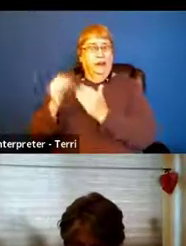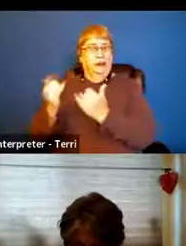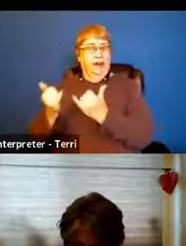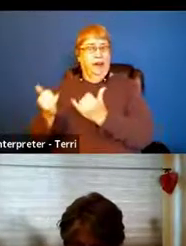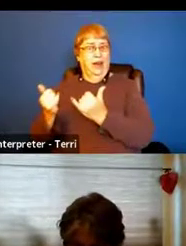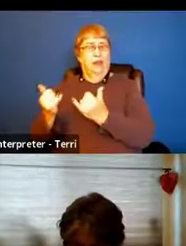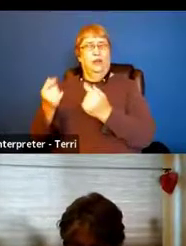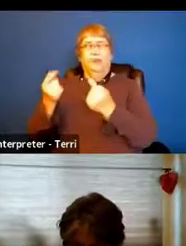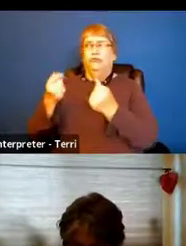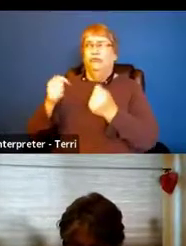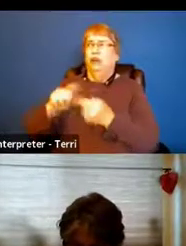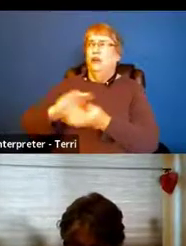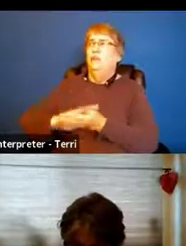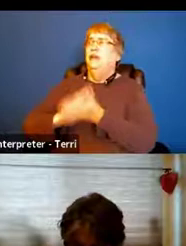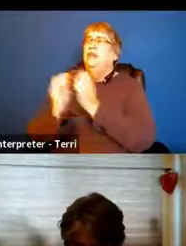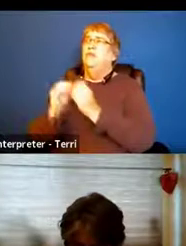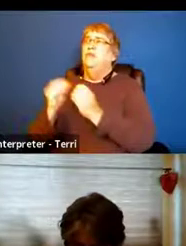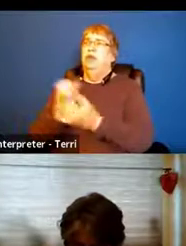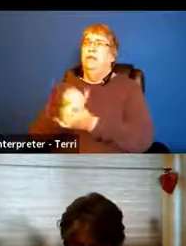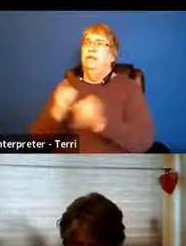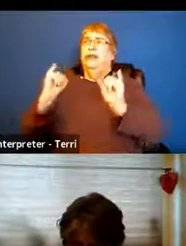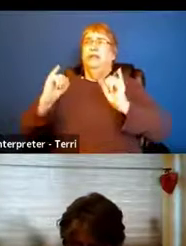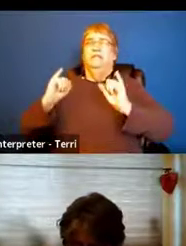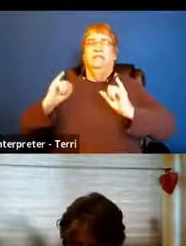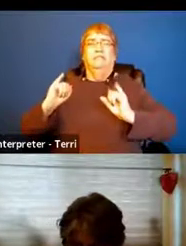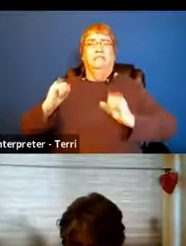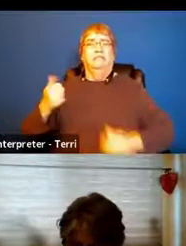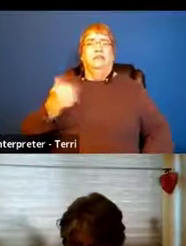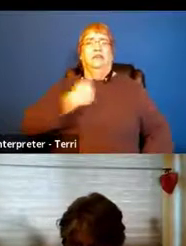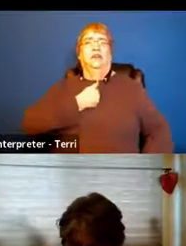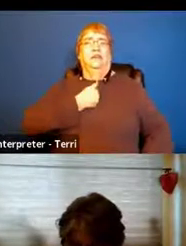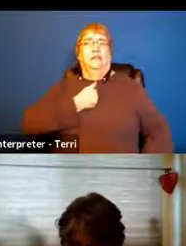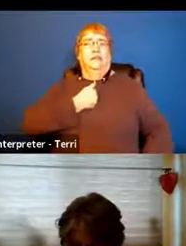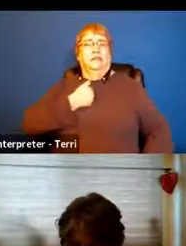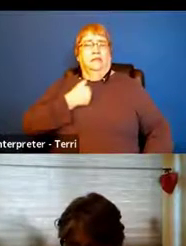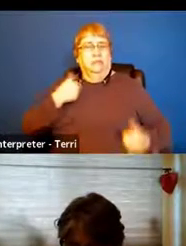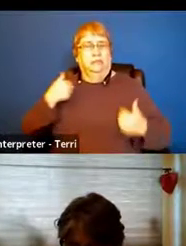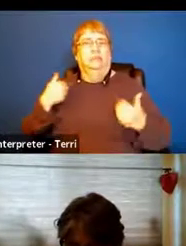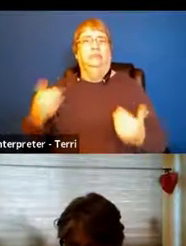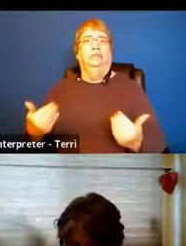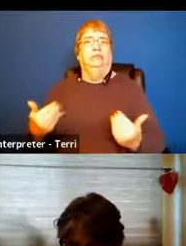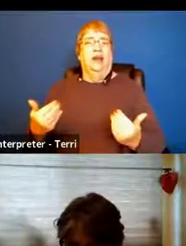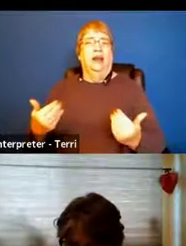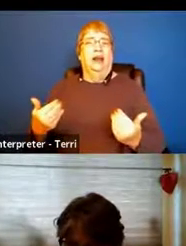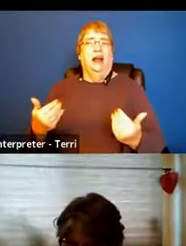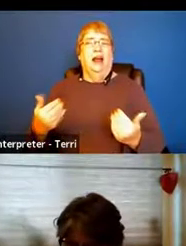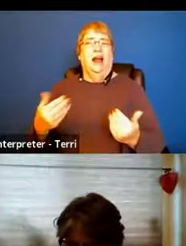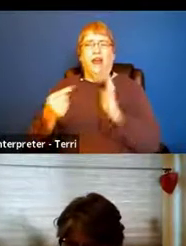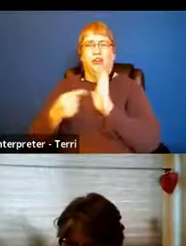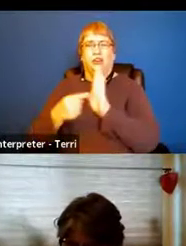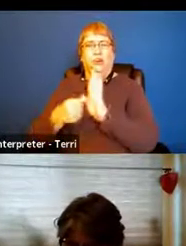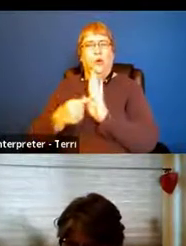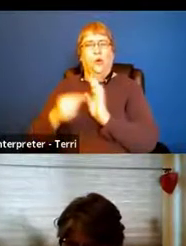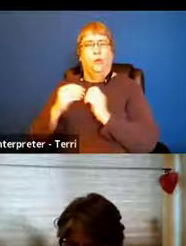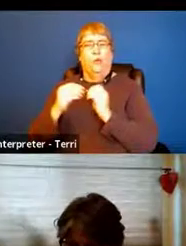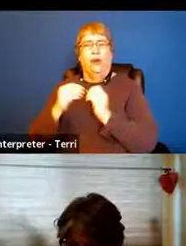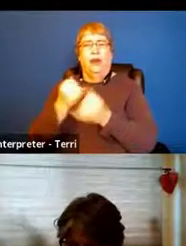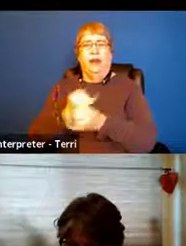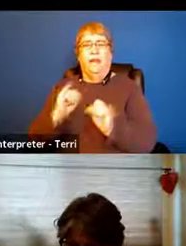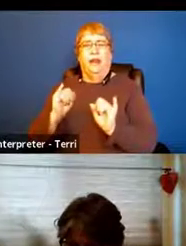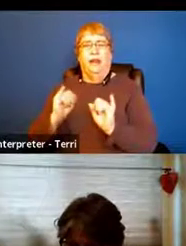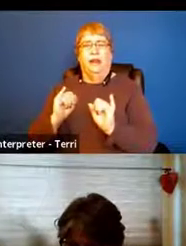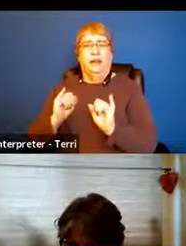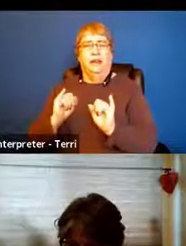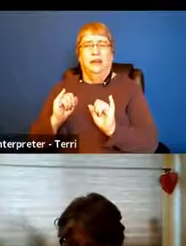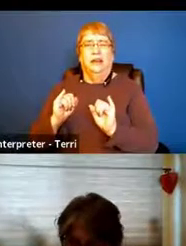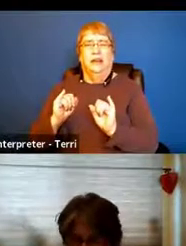is trying to become more independent, trying to step out on their own into the world and exhibit more of that independence, differentiating from their